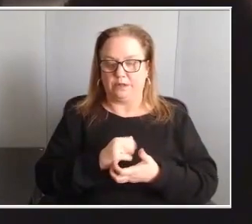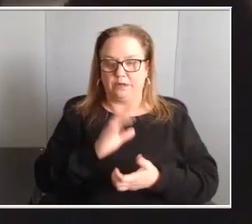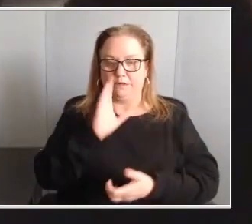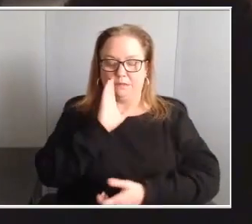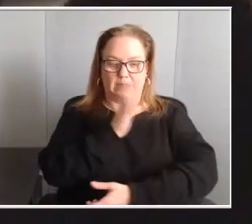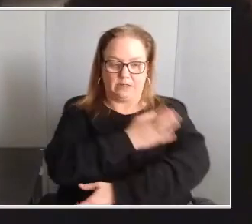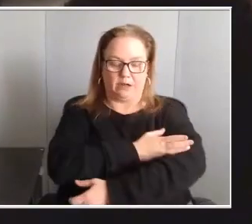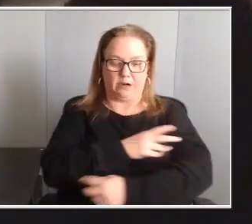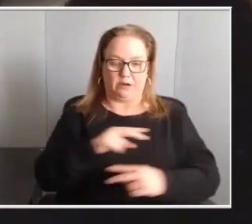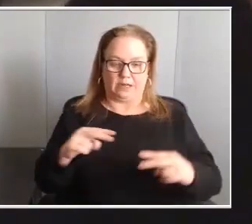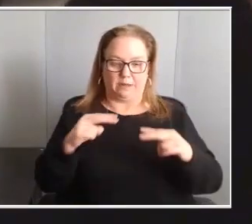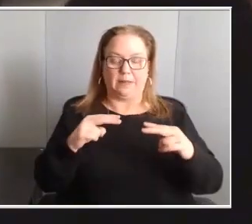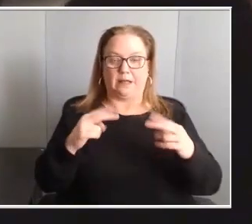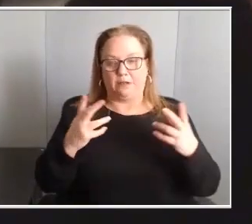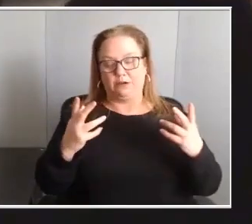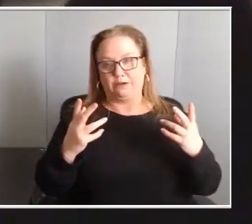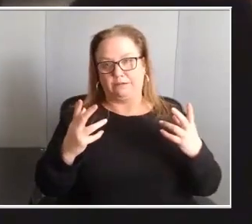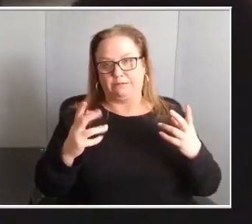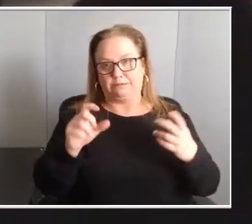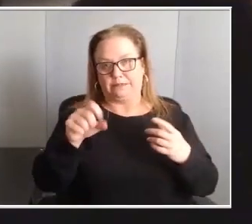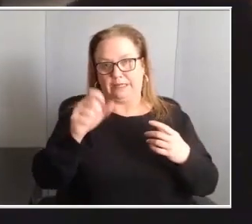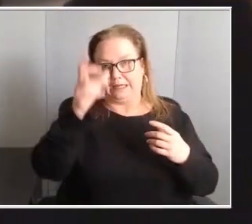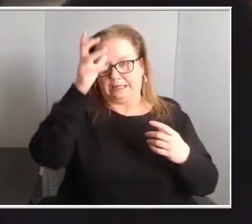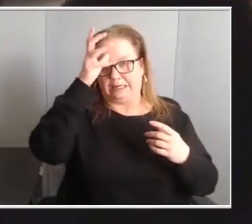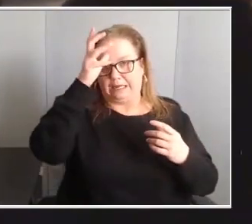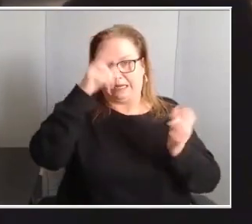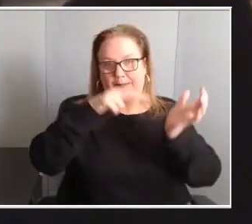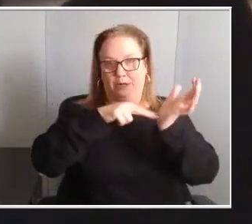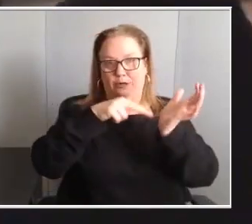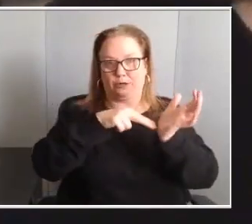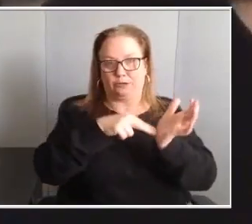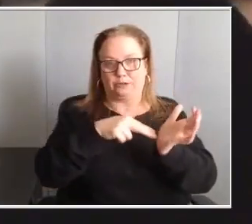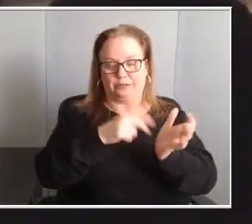gave me that look in her eye of, yeah, Dad, I'm a nurse.